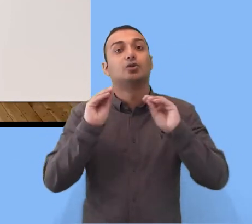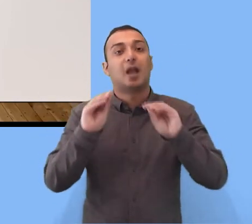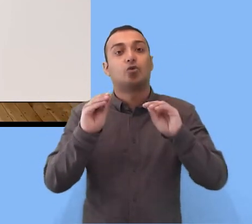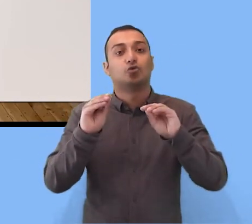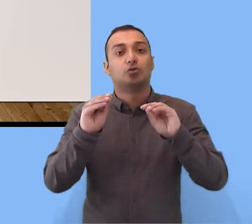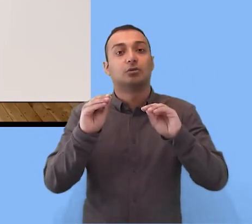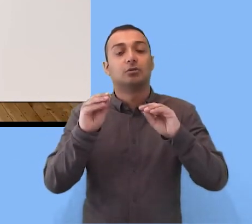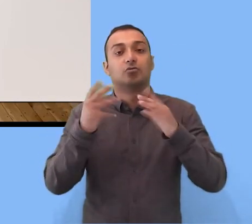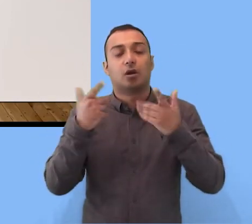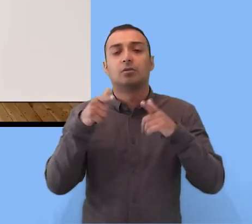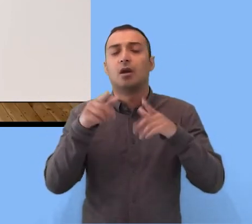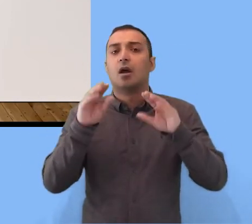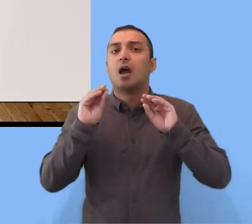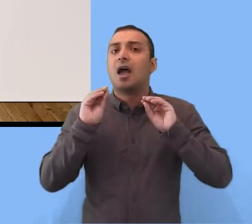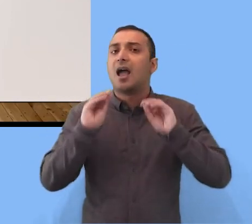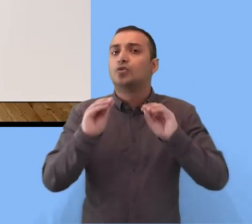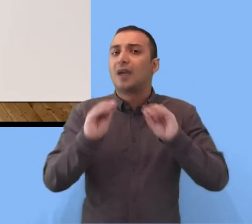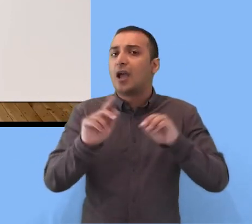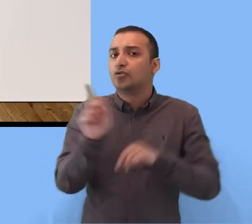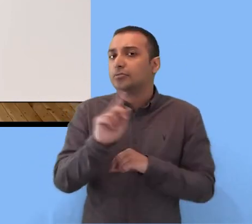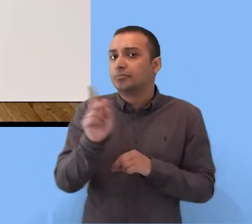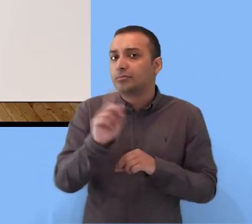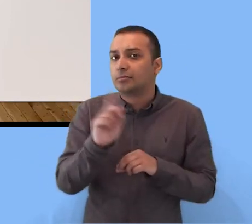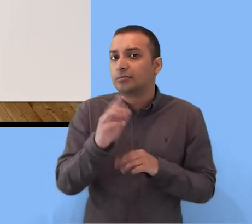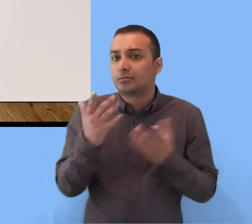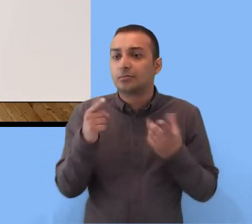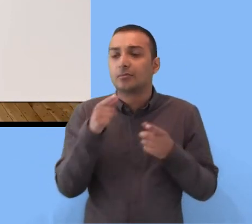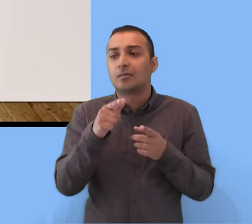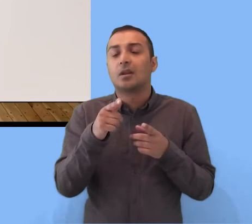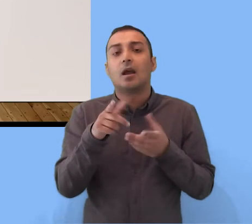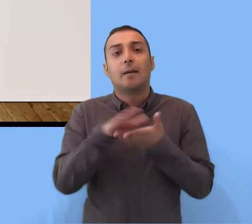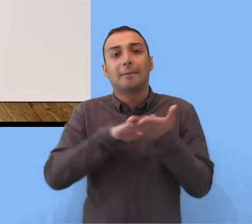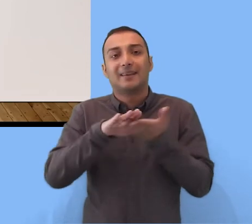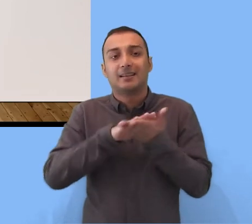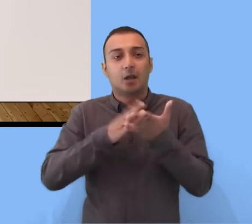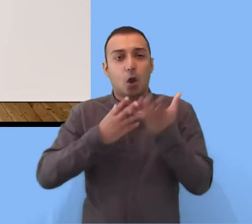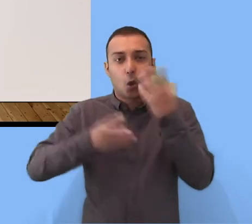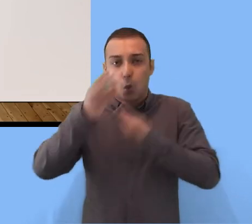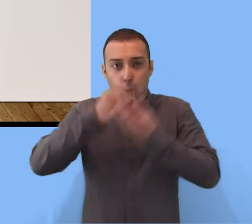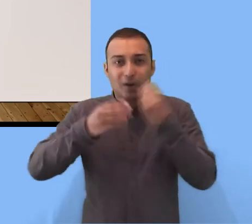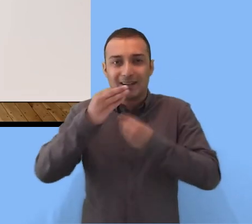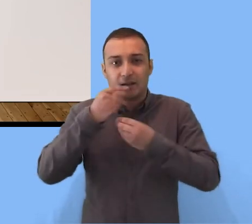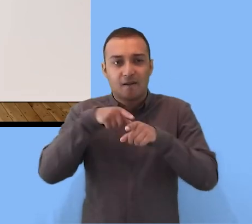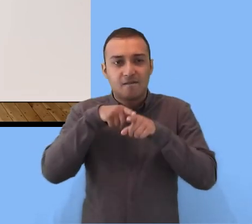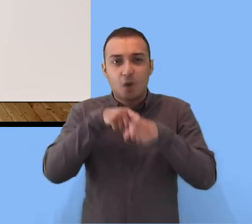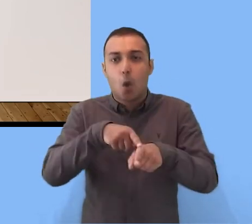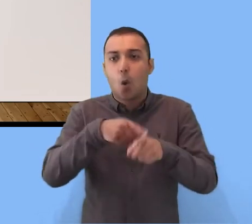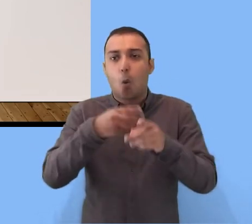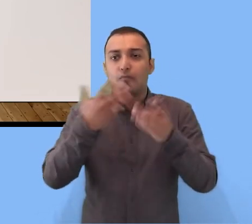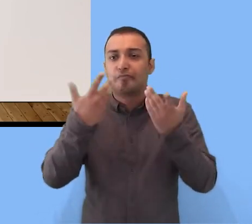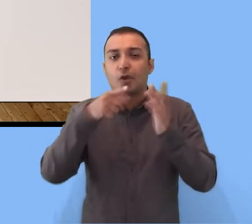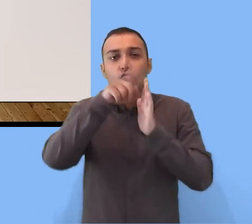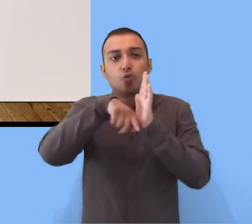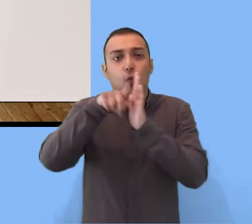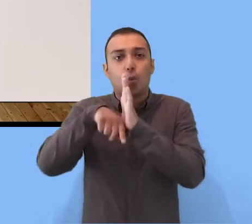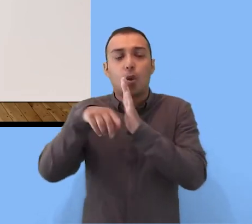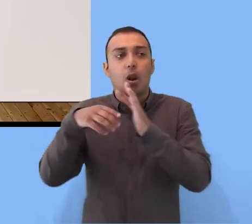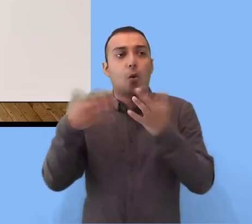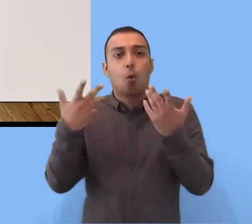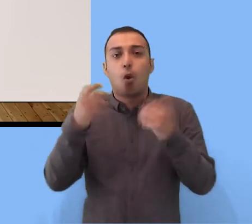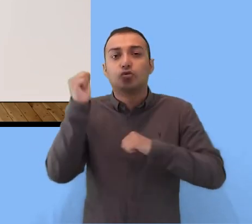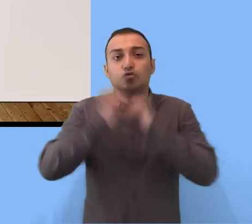and education is learning with rules or learning that is